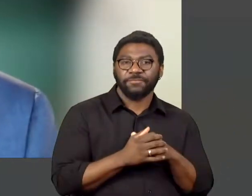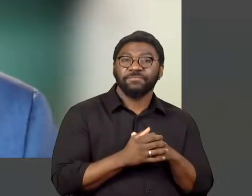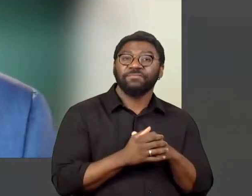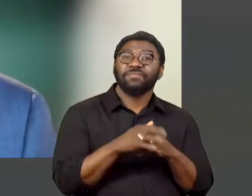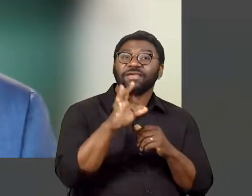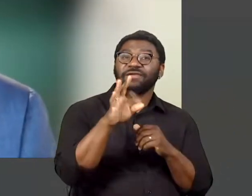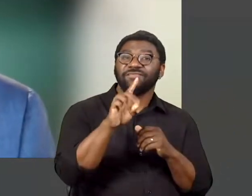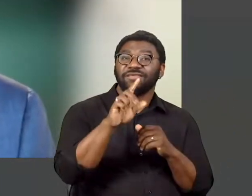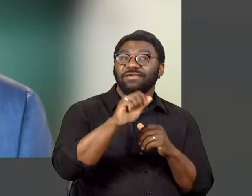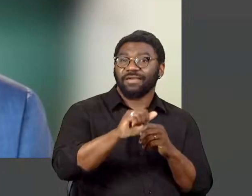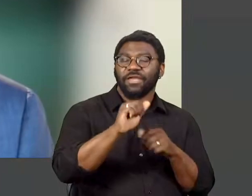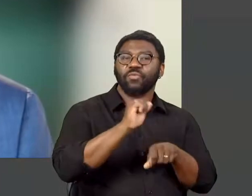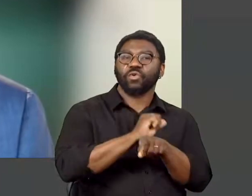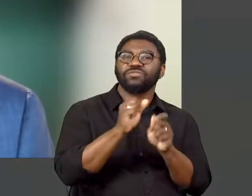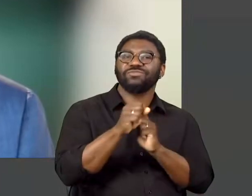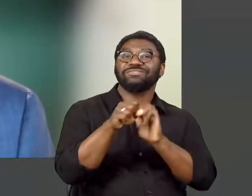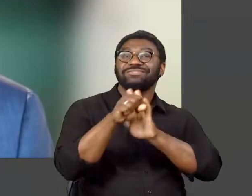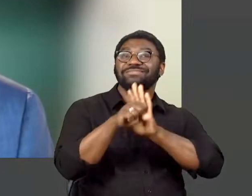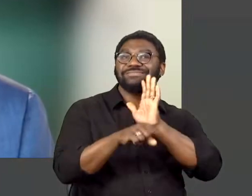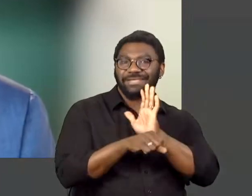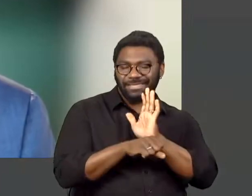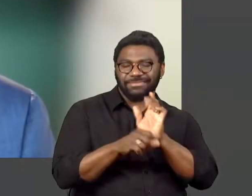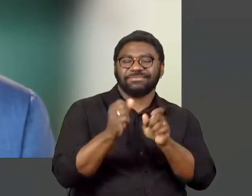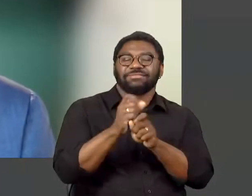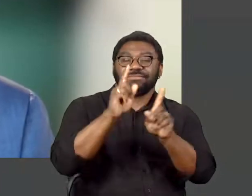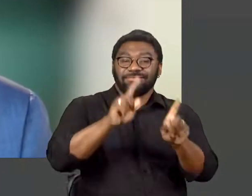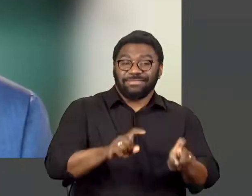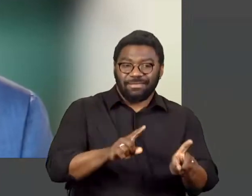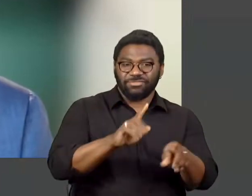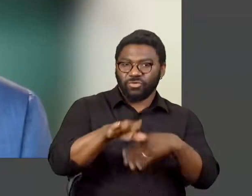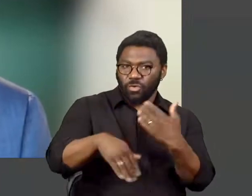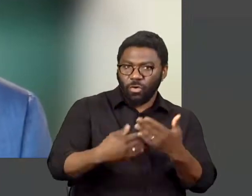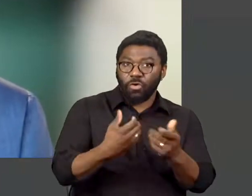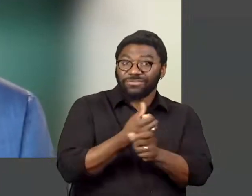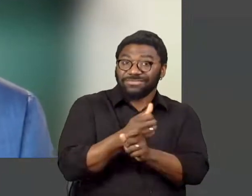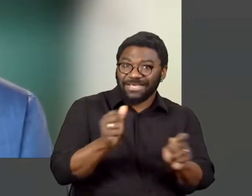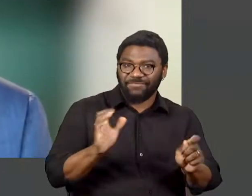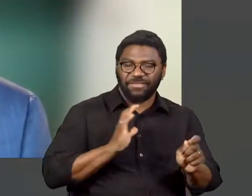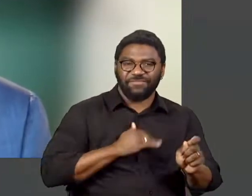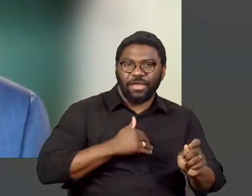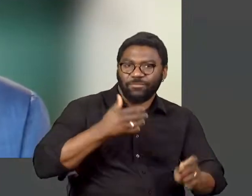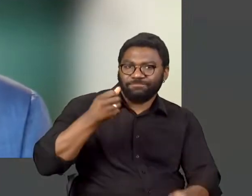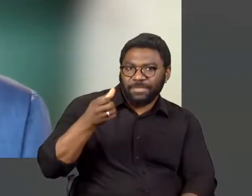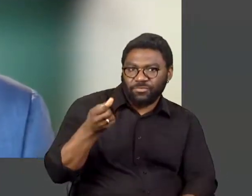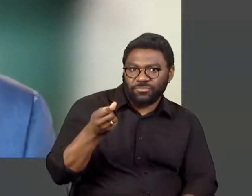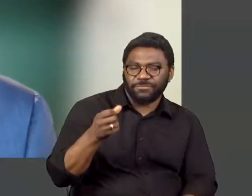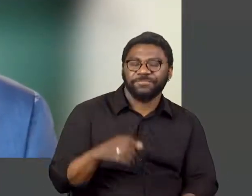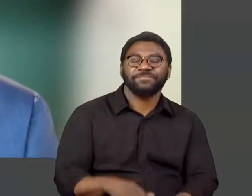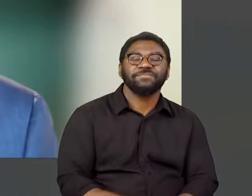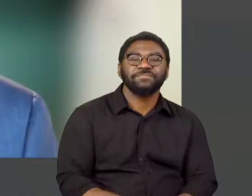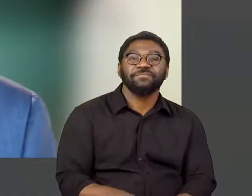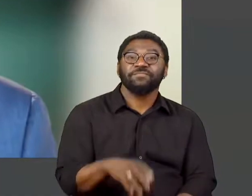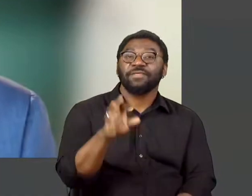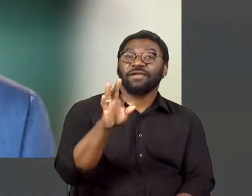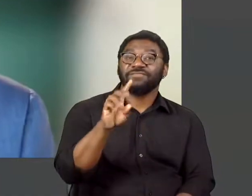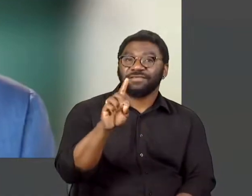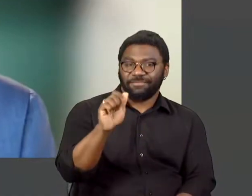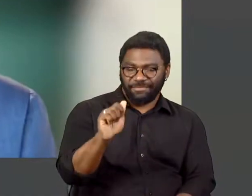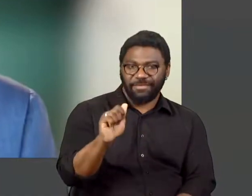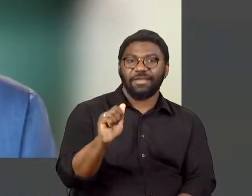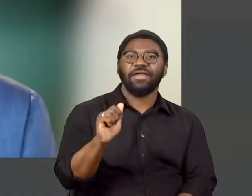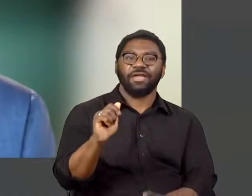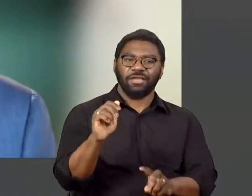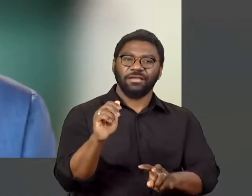FDA works with state authorities to test and ensure the safety, wholesomeness, and quality of our commercial milk supply. FDA has conducted samples